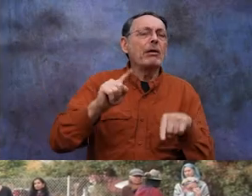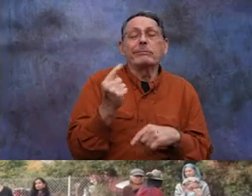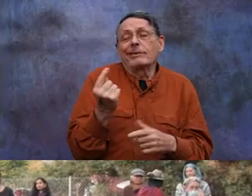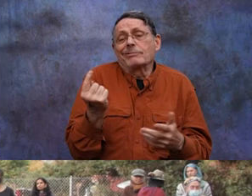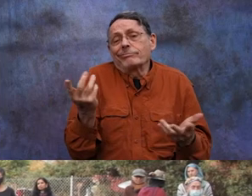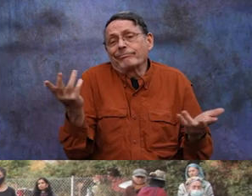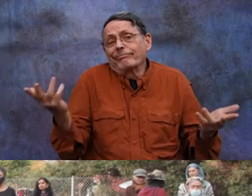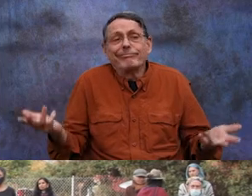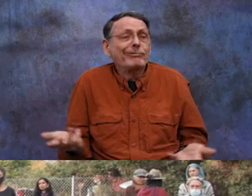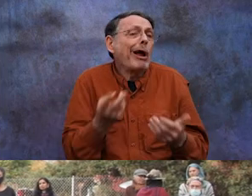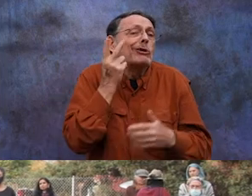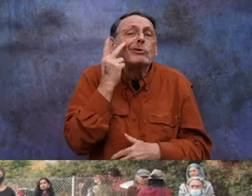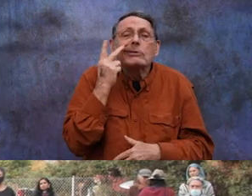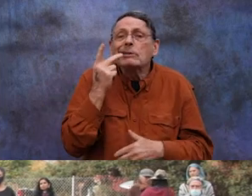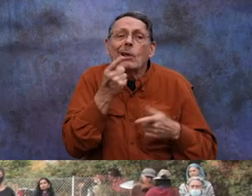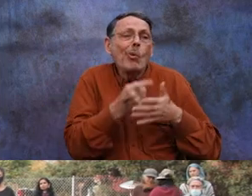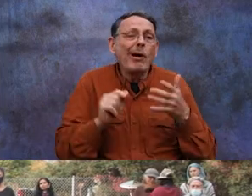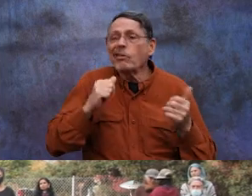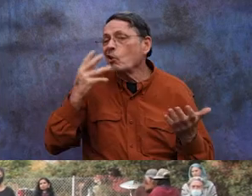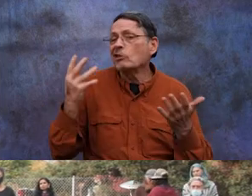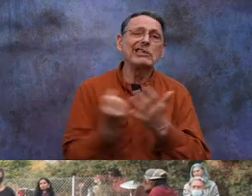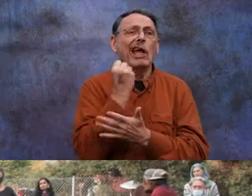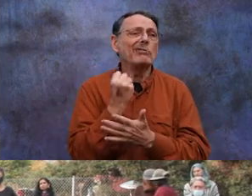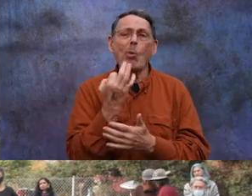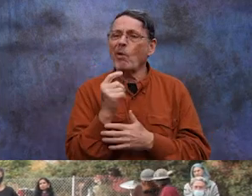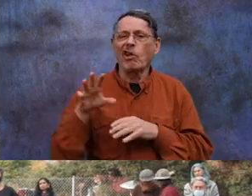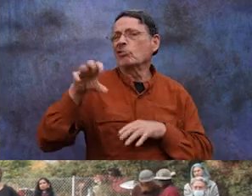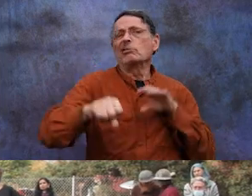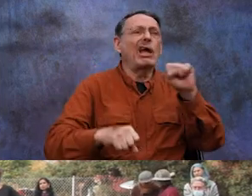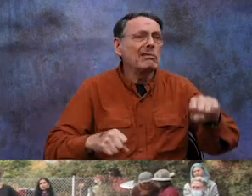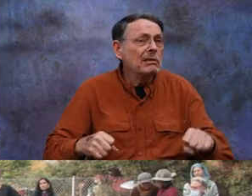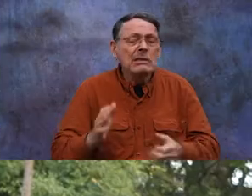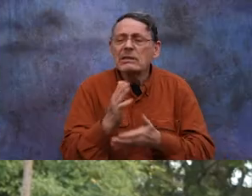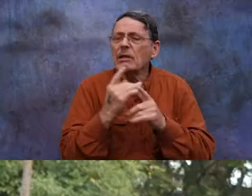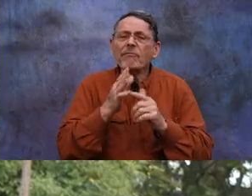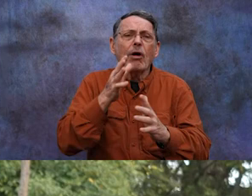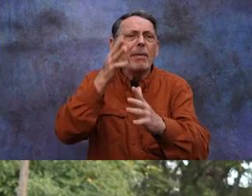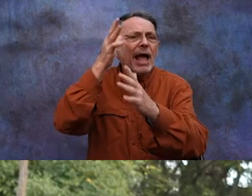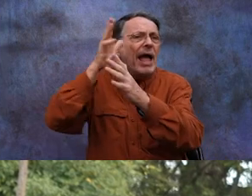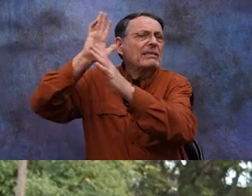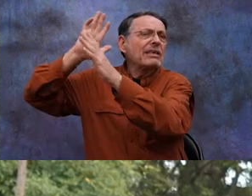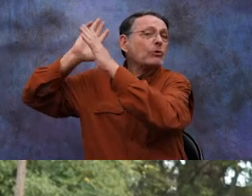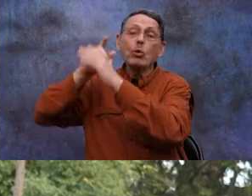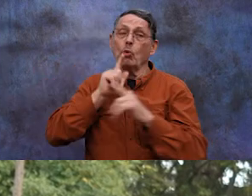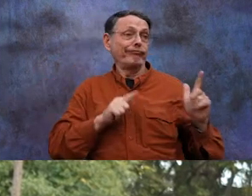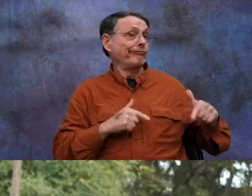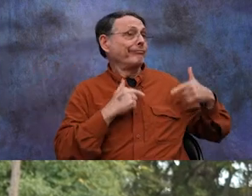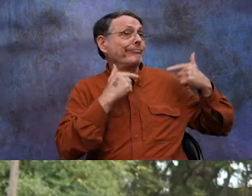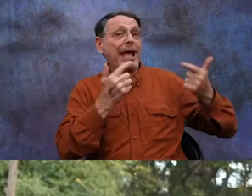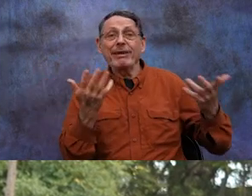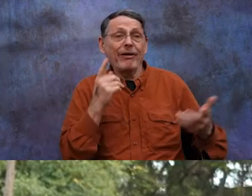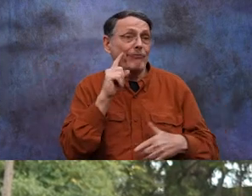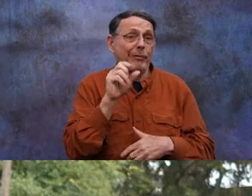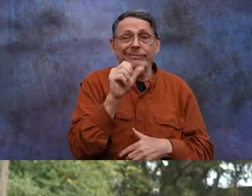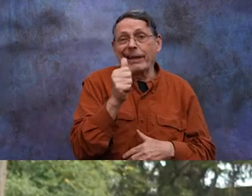looking to see what they could get and what they could take. Some of us come from ancestors who've been here for tens